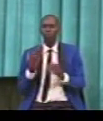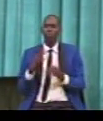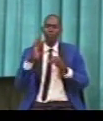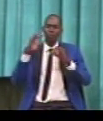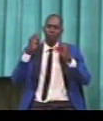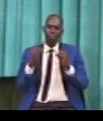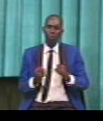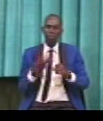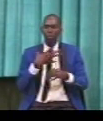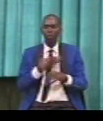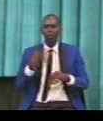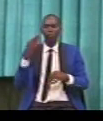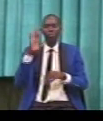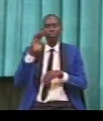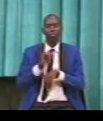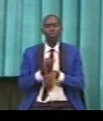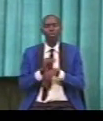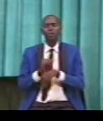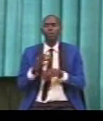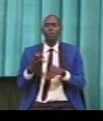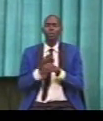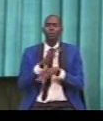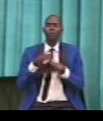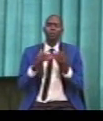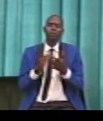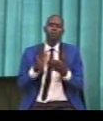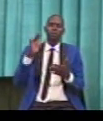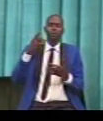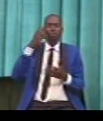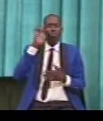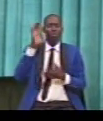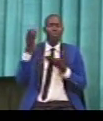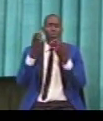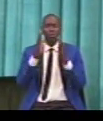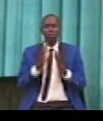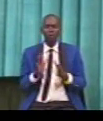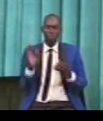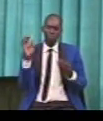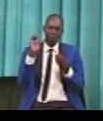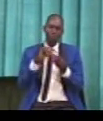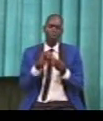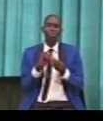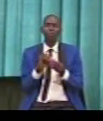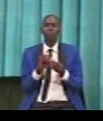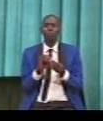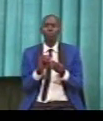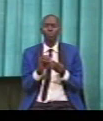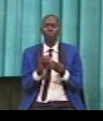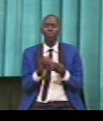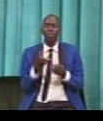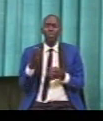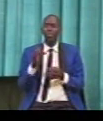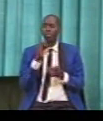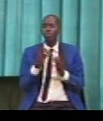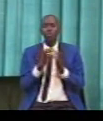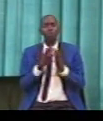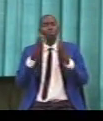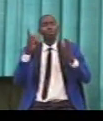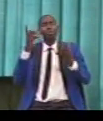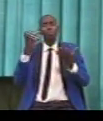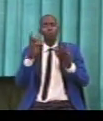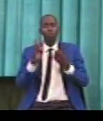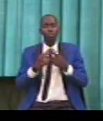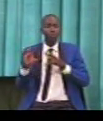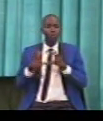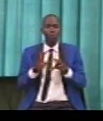word. Take all the glory, Father. For your servant, more. There is still so much more you want to do with him,